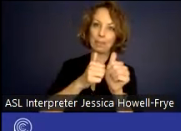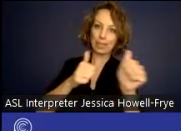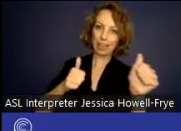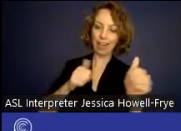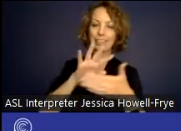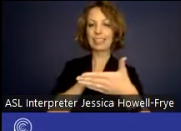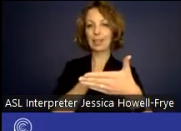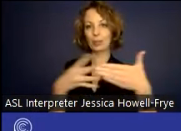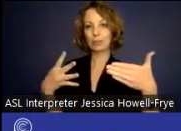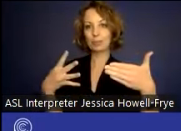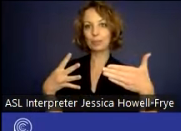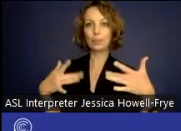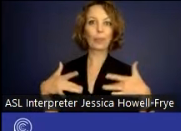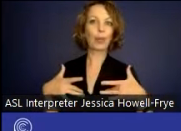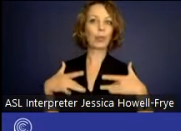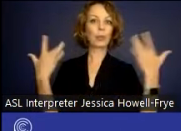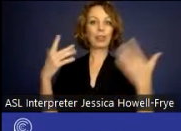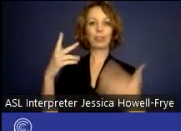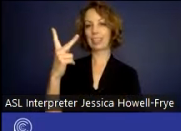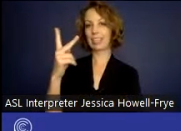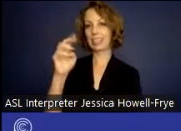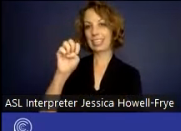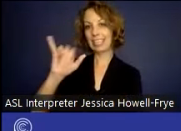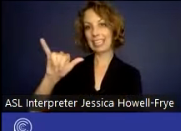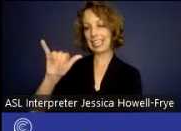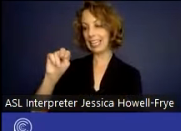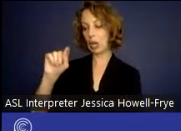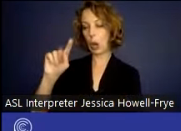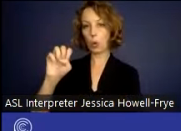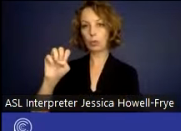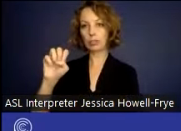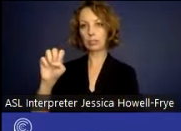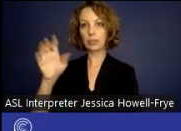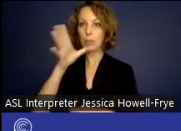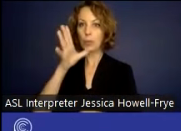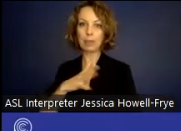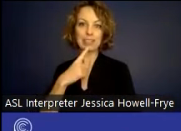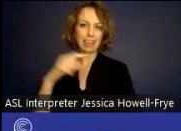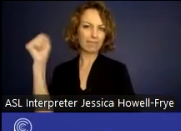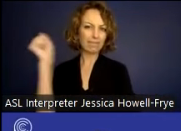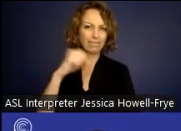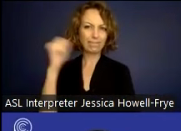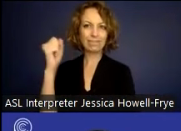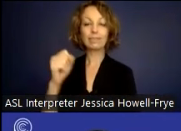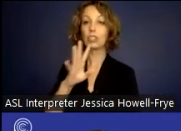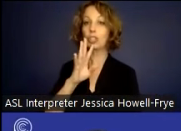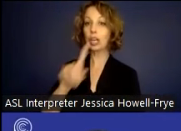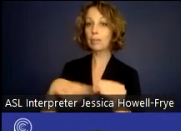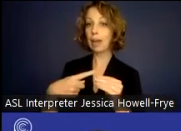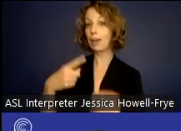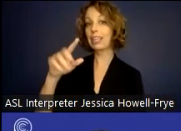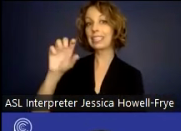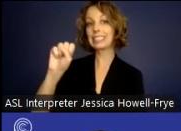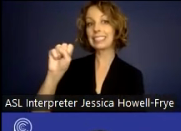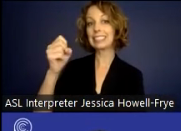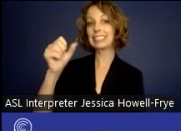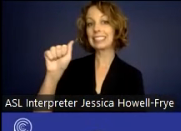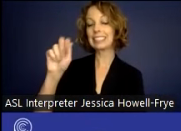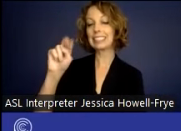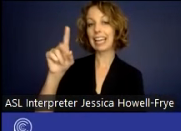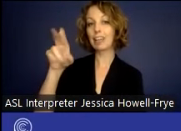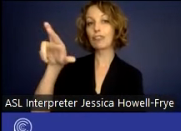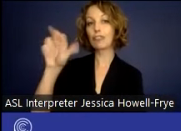Connect keynote, and she did so without hesitating. I'm talking about Sandra Clark, who is the CEO